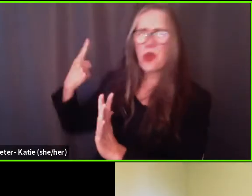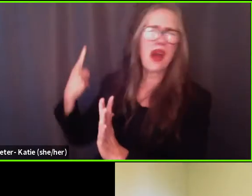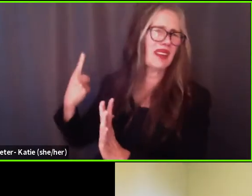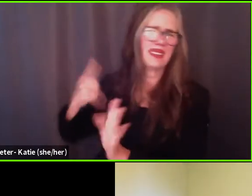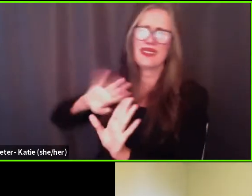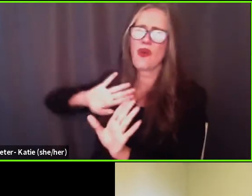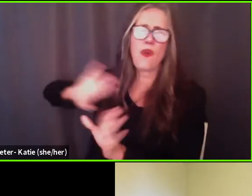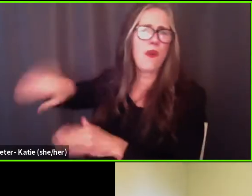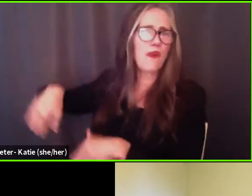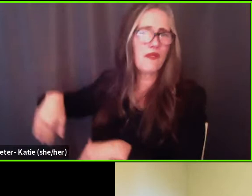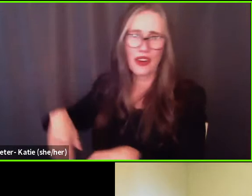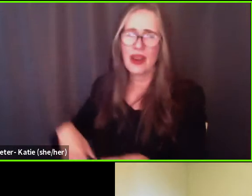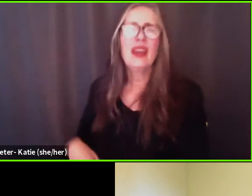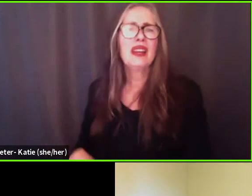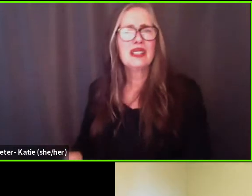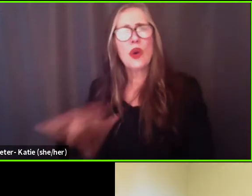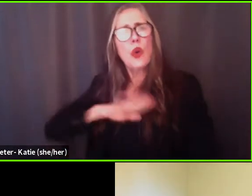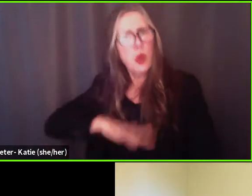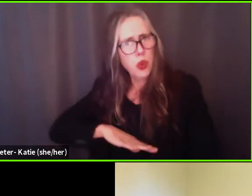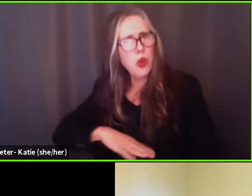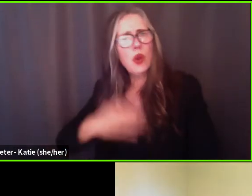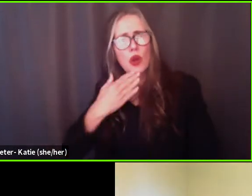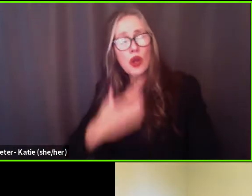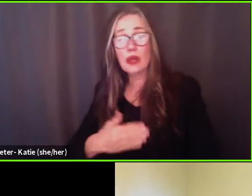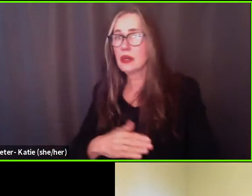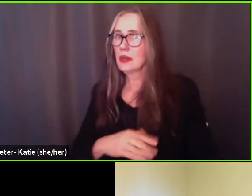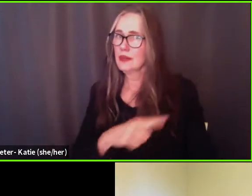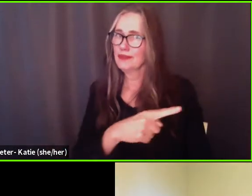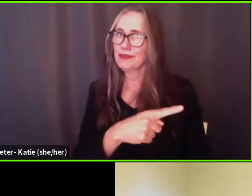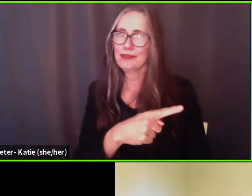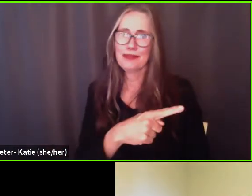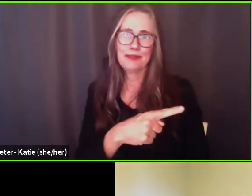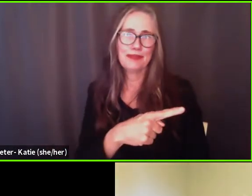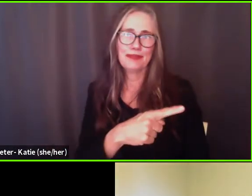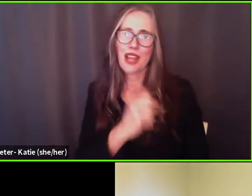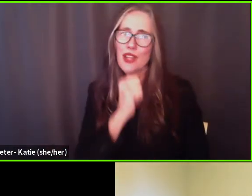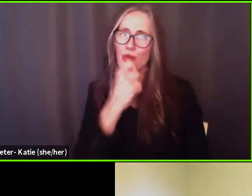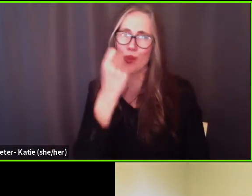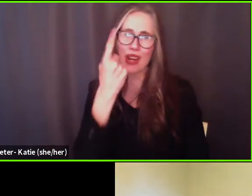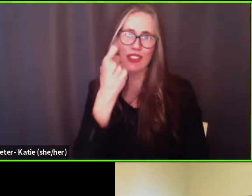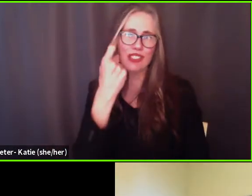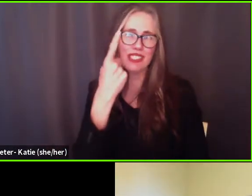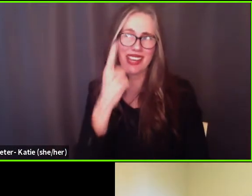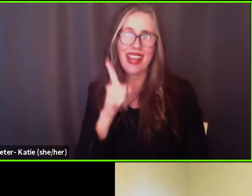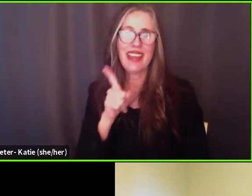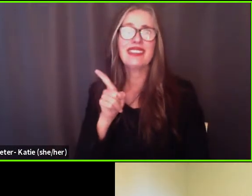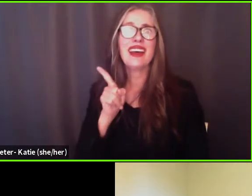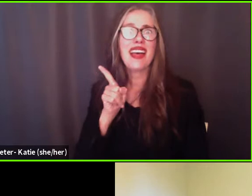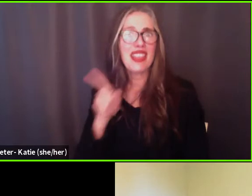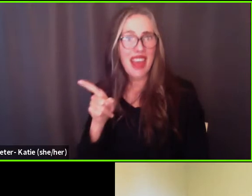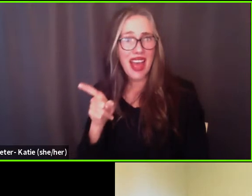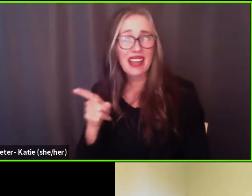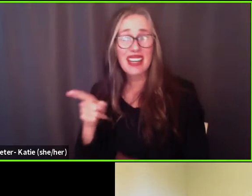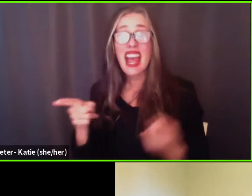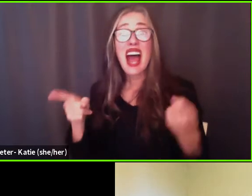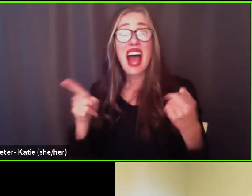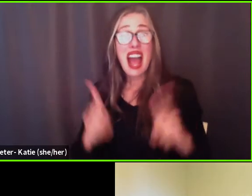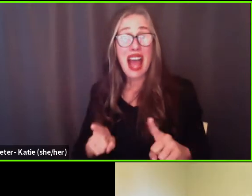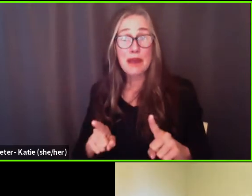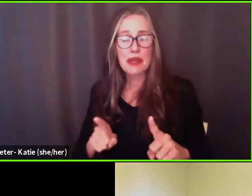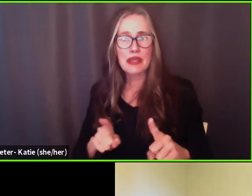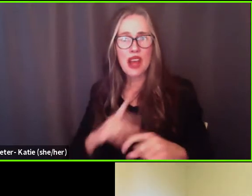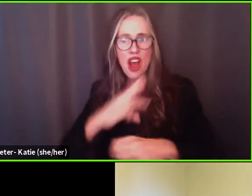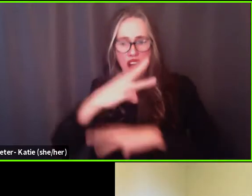has given eugenics and our students don't have the broader understanding context of how eugenics was a global phenomenon how it was a